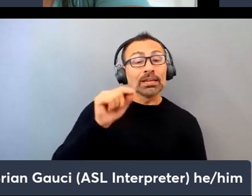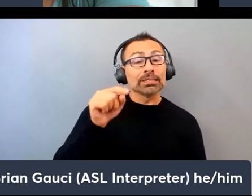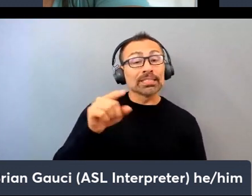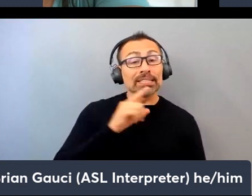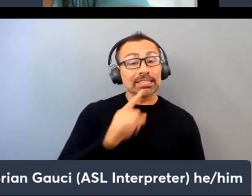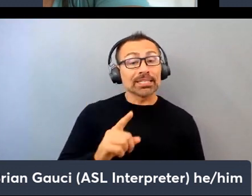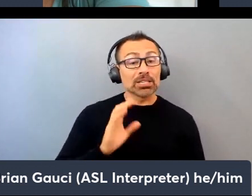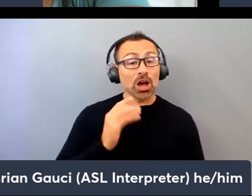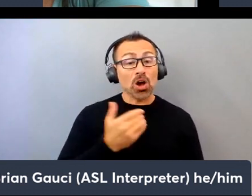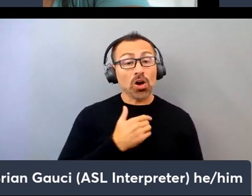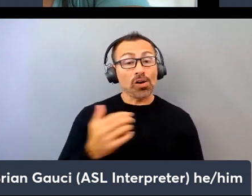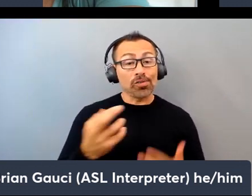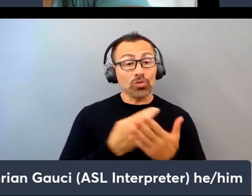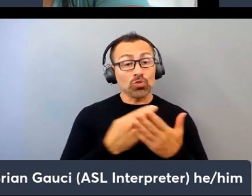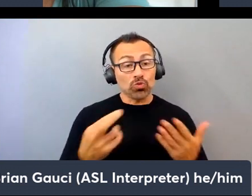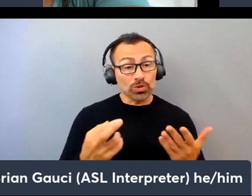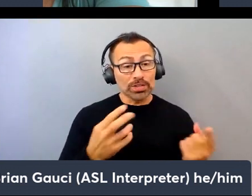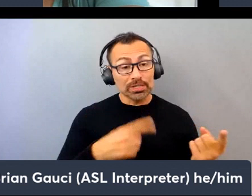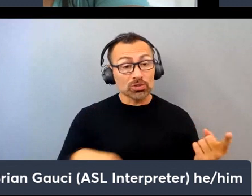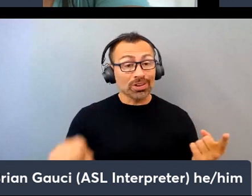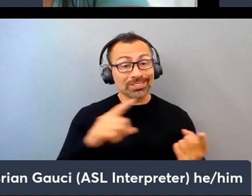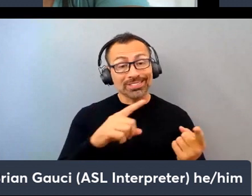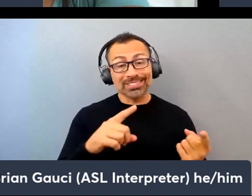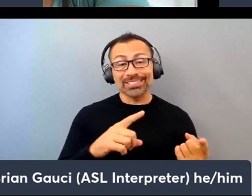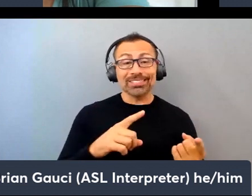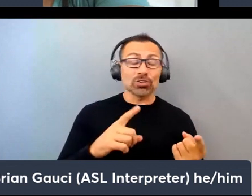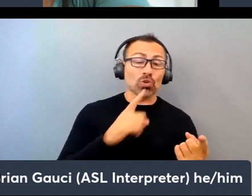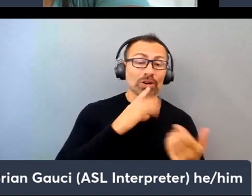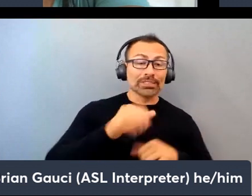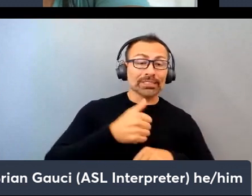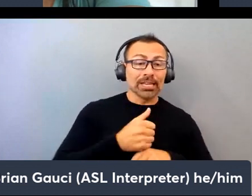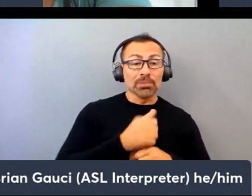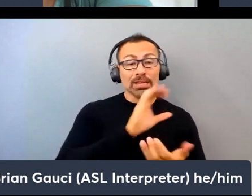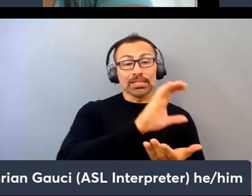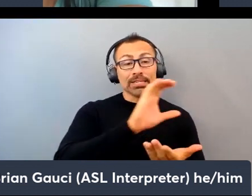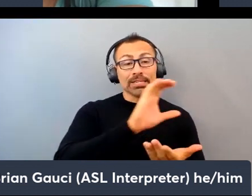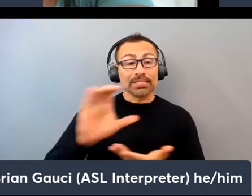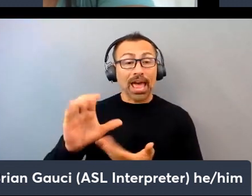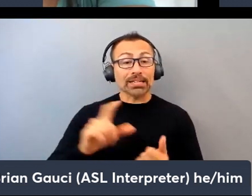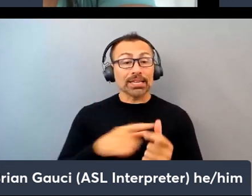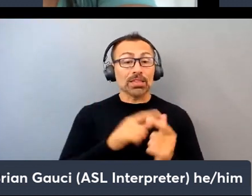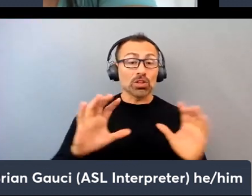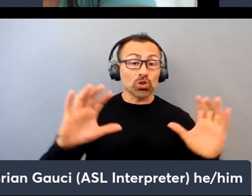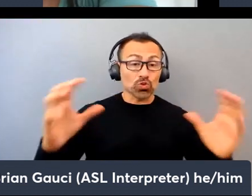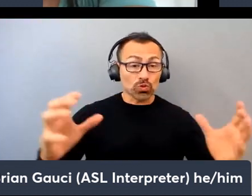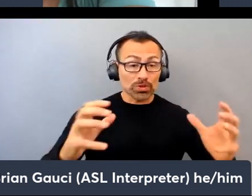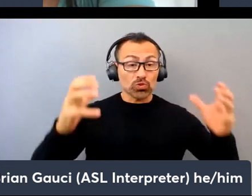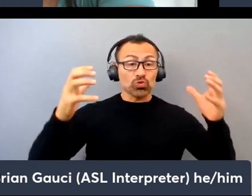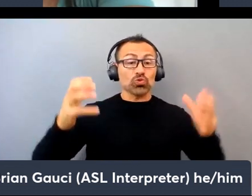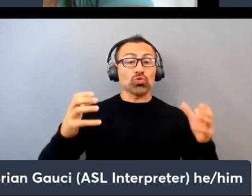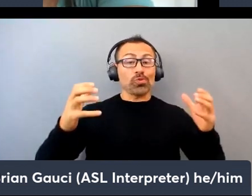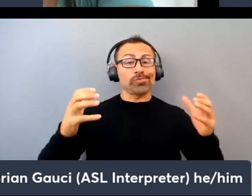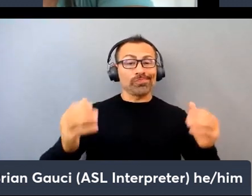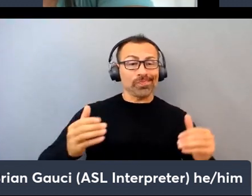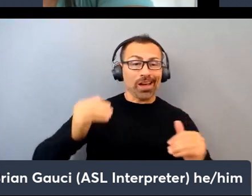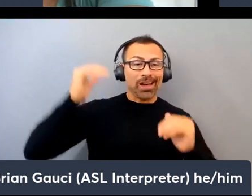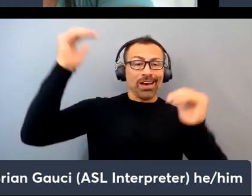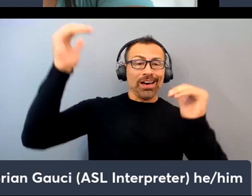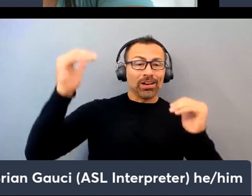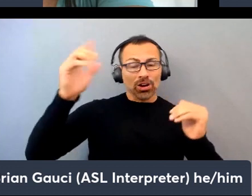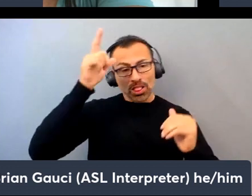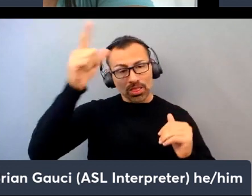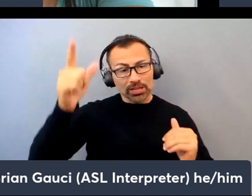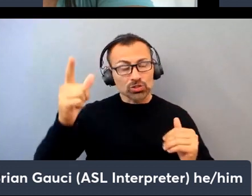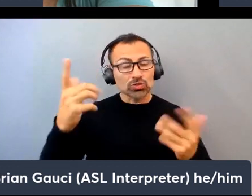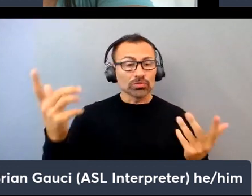resources, stacks, and stack sets are kind of kind of getting grouped into a higher logical entity. Internally,